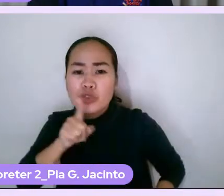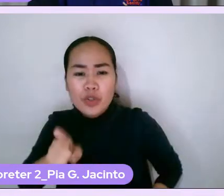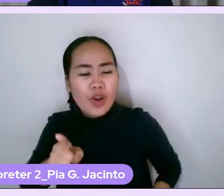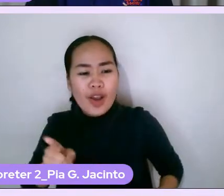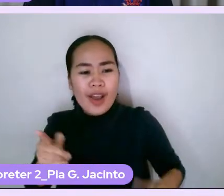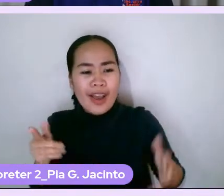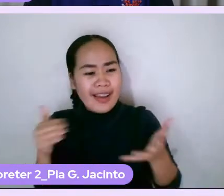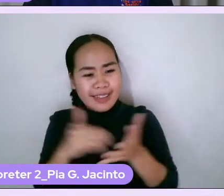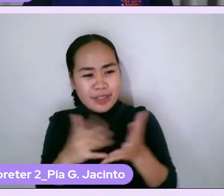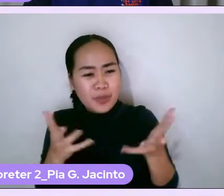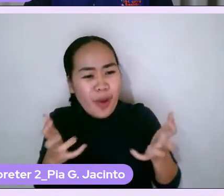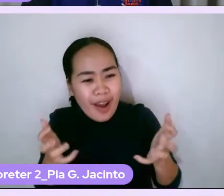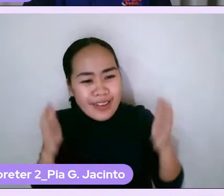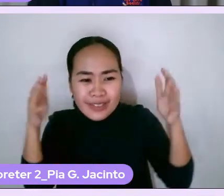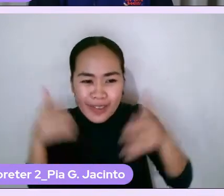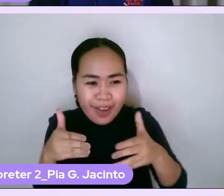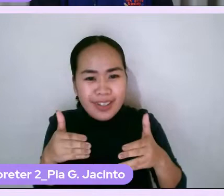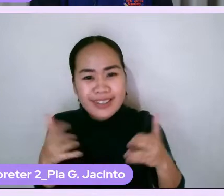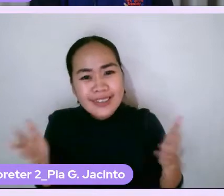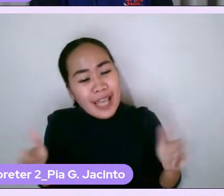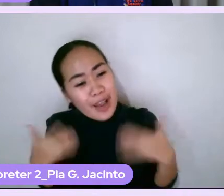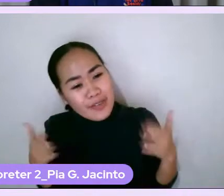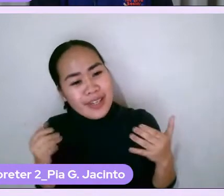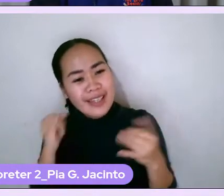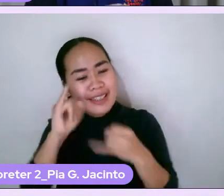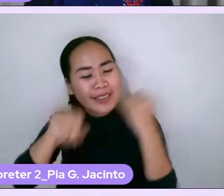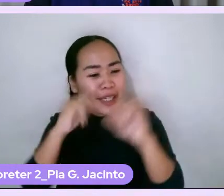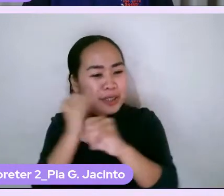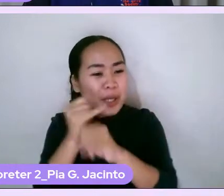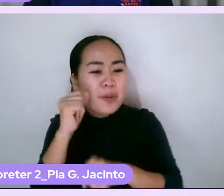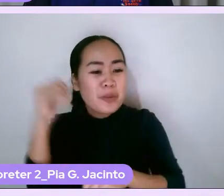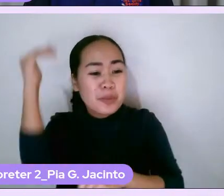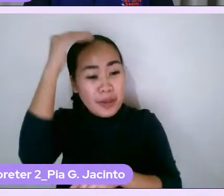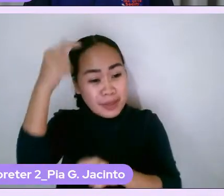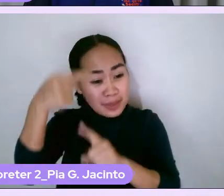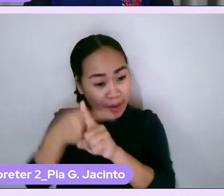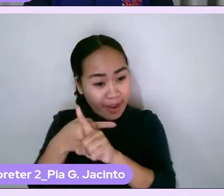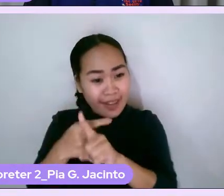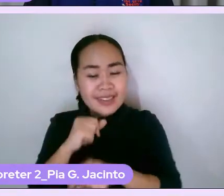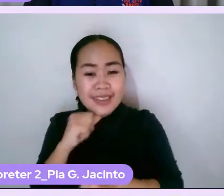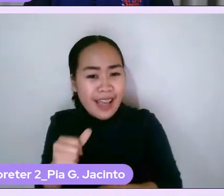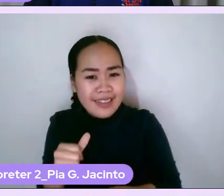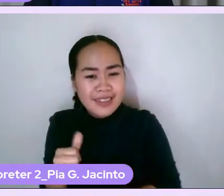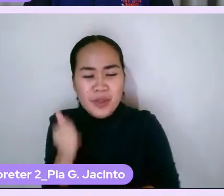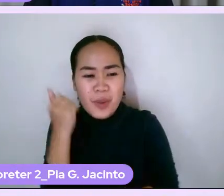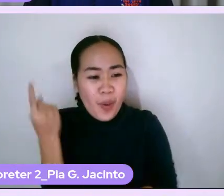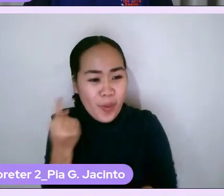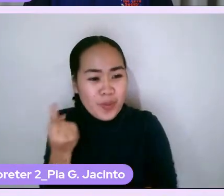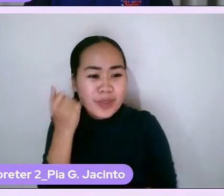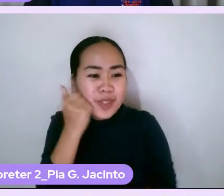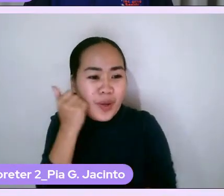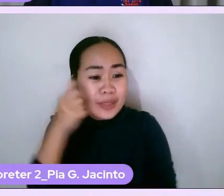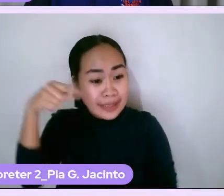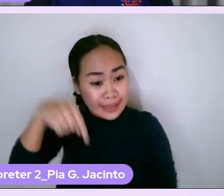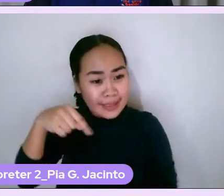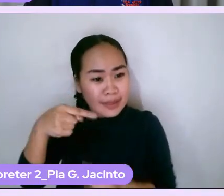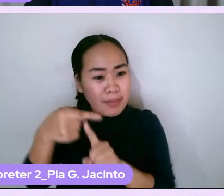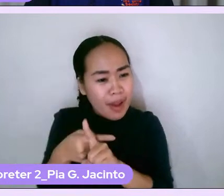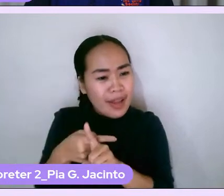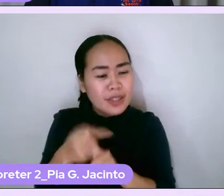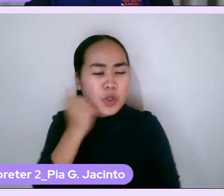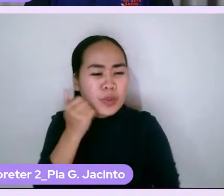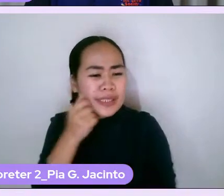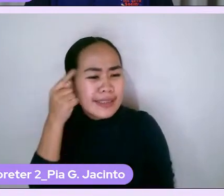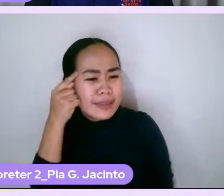to reiterate, right, like, happy International Women's Month, but, you know, it's not just of this month, but really thinking about like our role